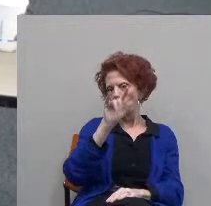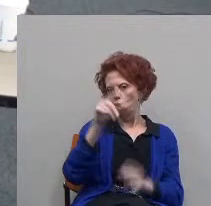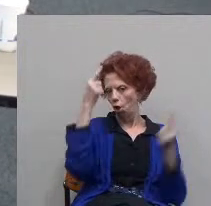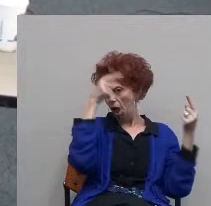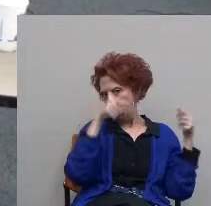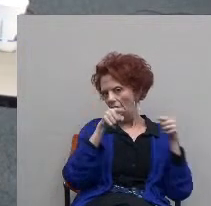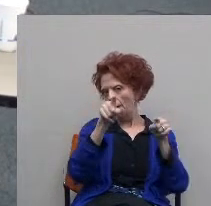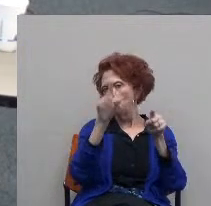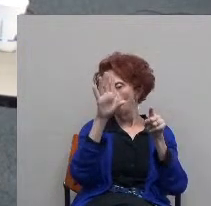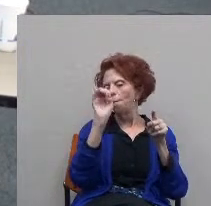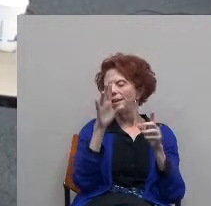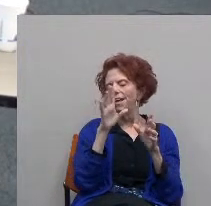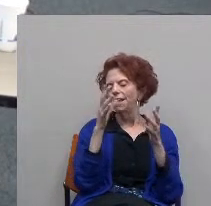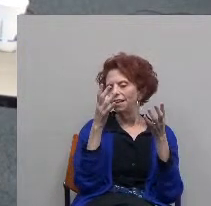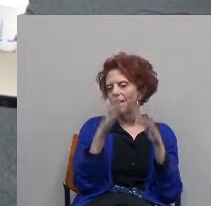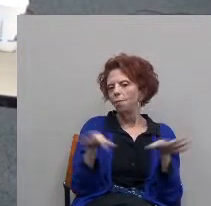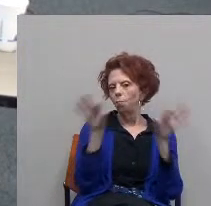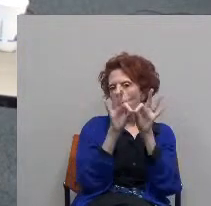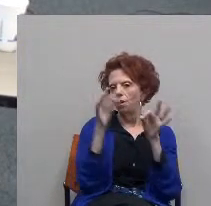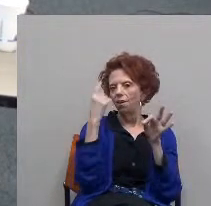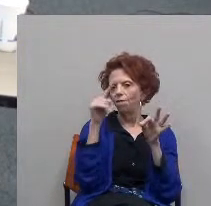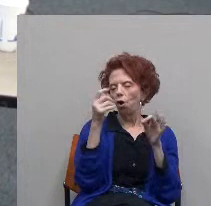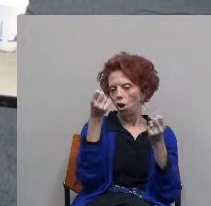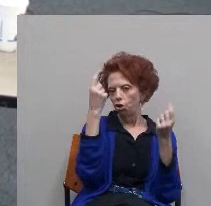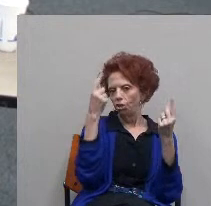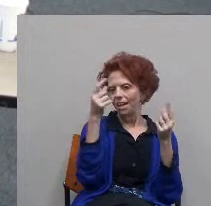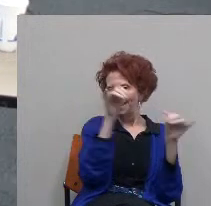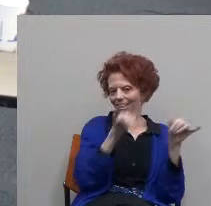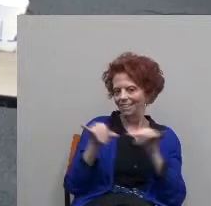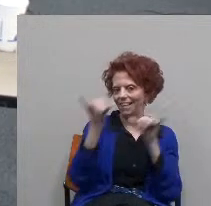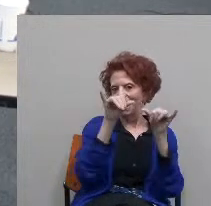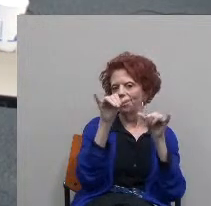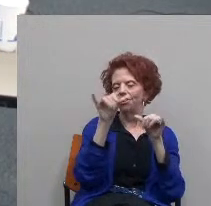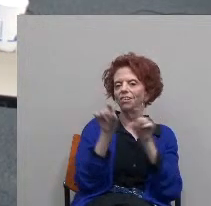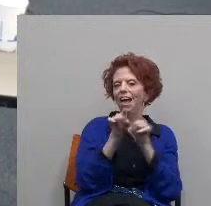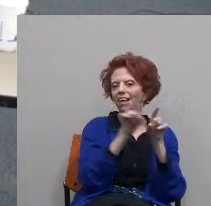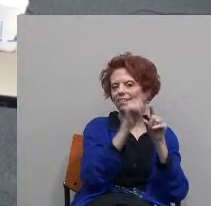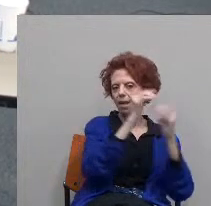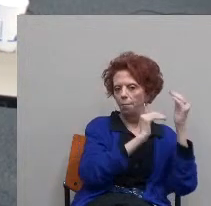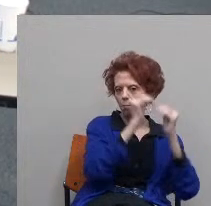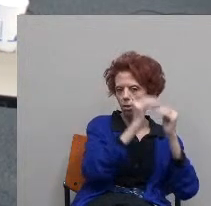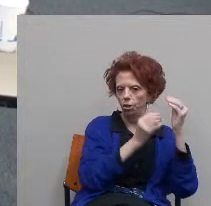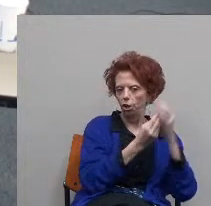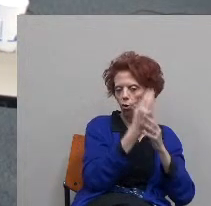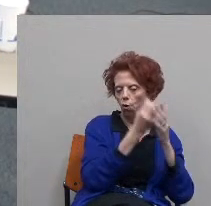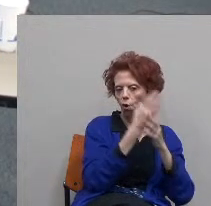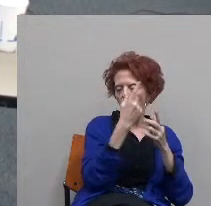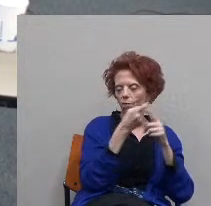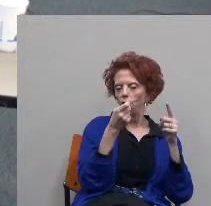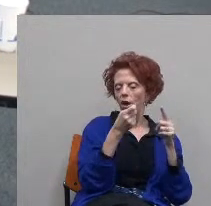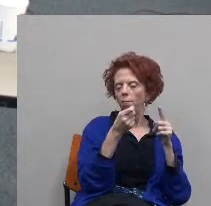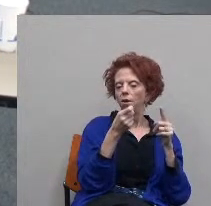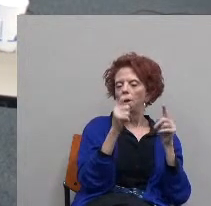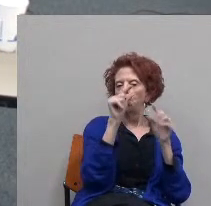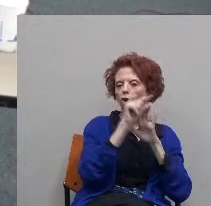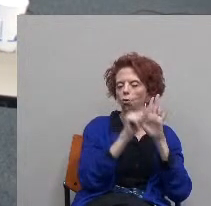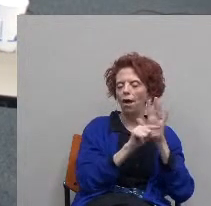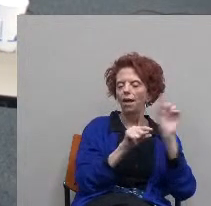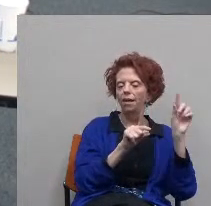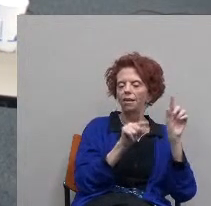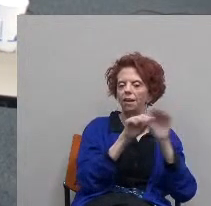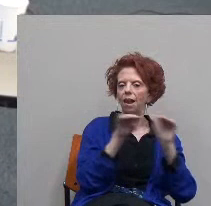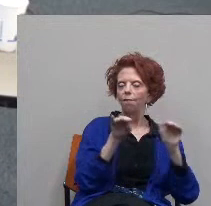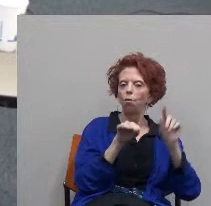emphasis for teachers to really understand the articulation of the standards as they build and grow from one grade level to the next. Thank you.